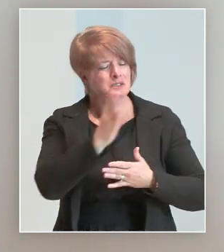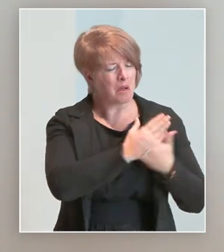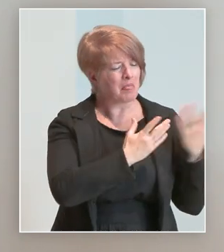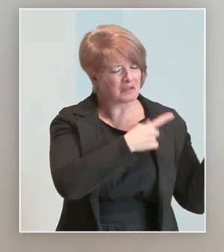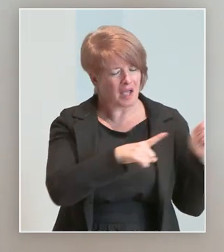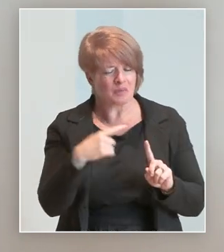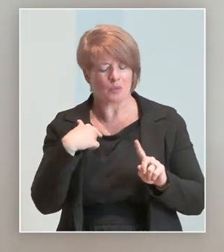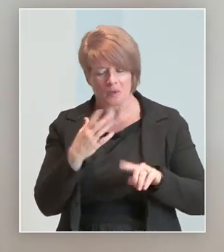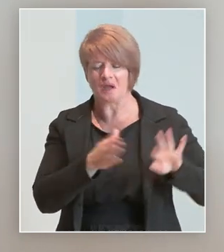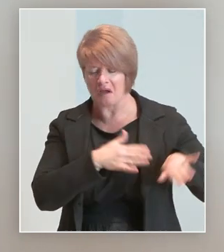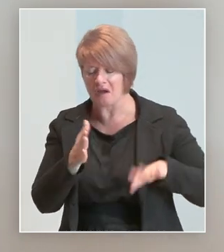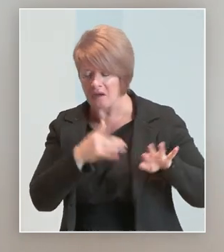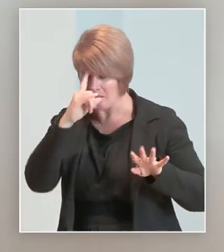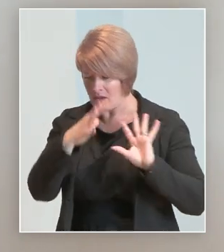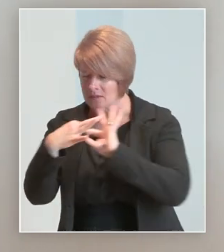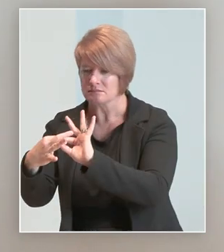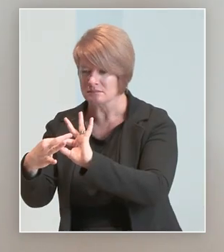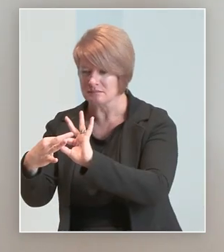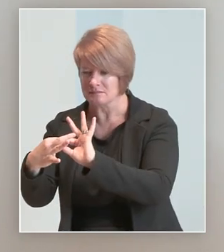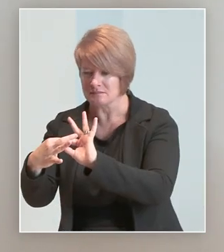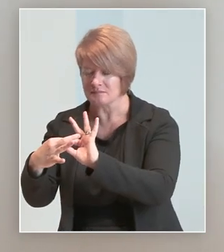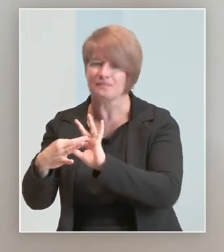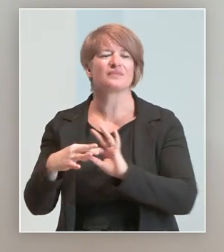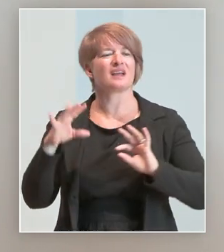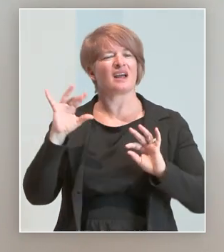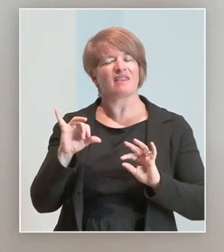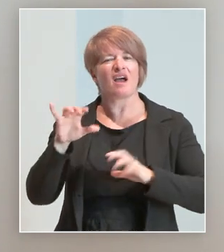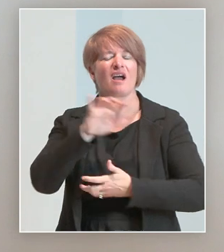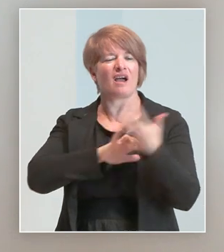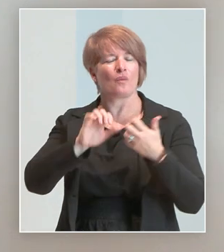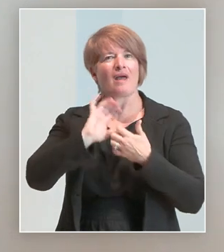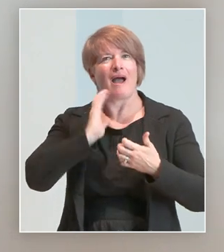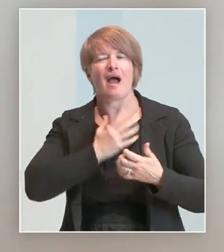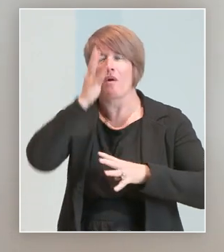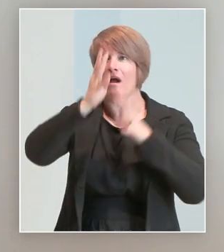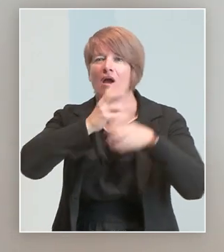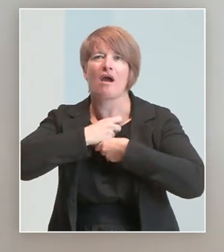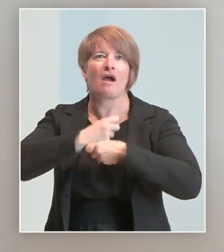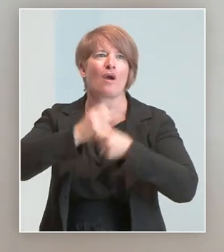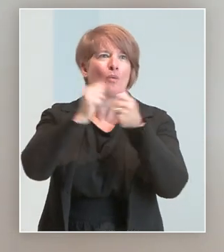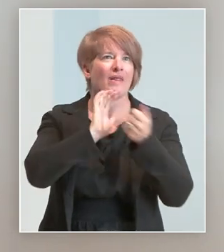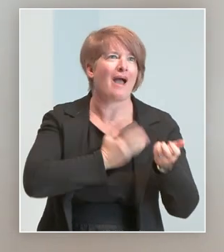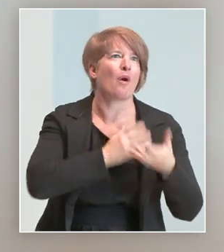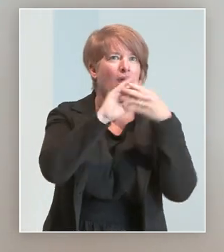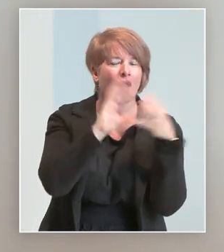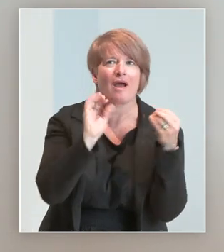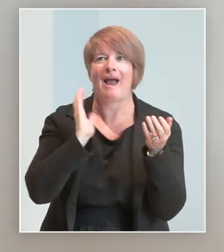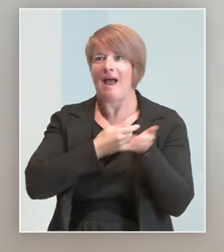to the external. Doing this alchemy with our creation, with our tongues, with our